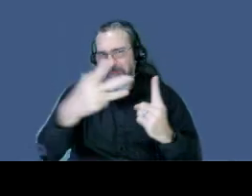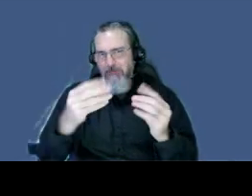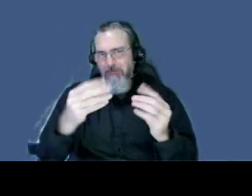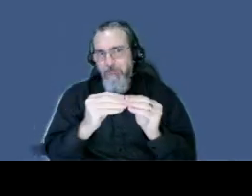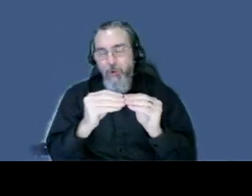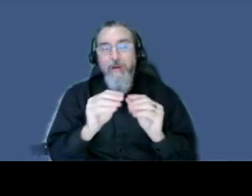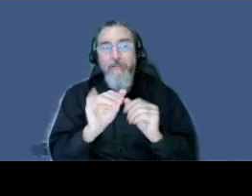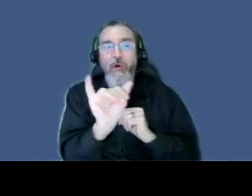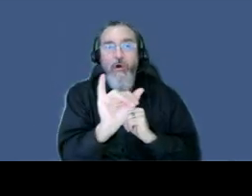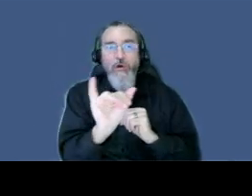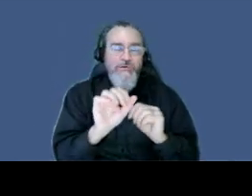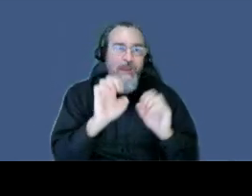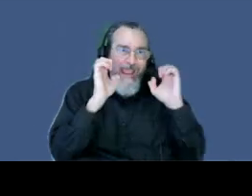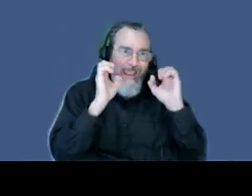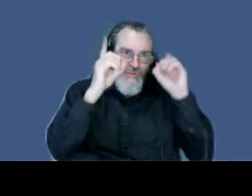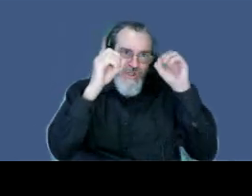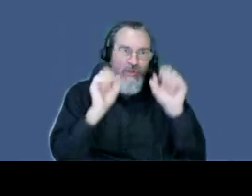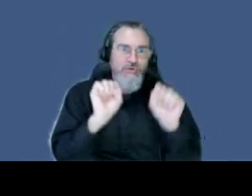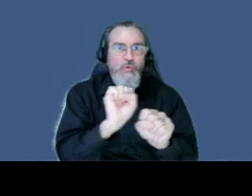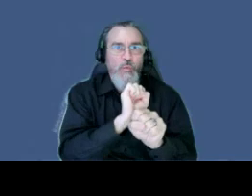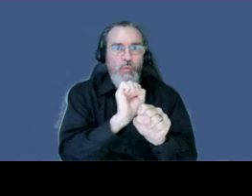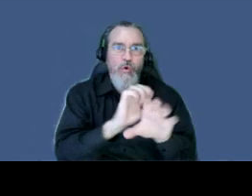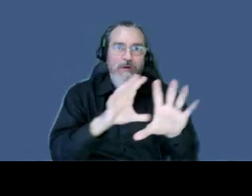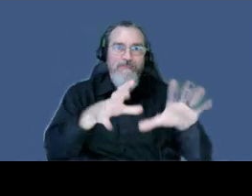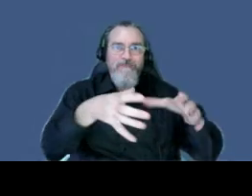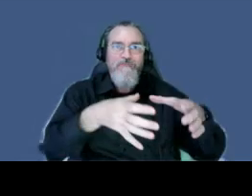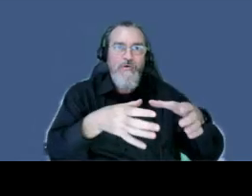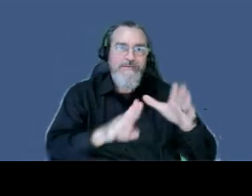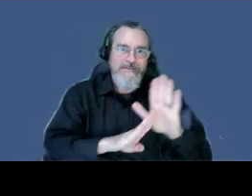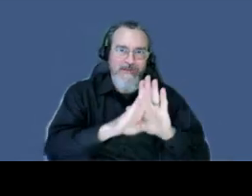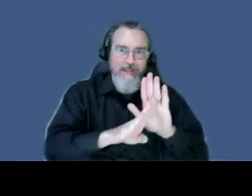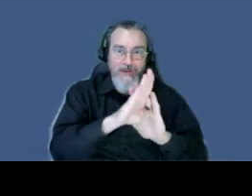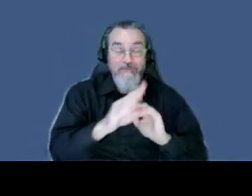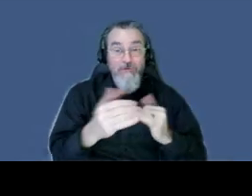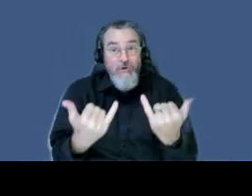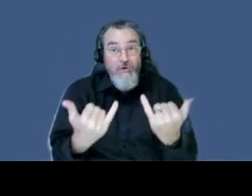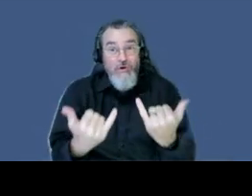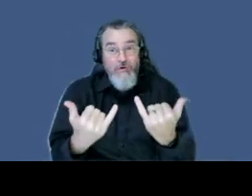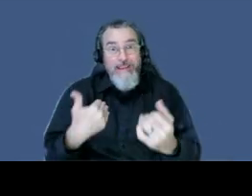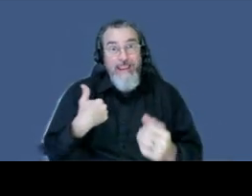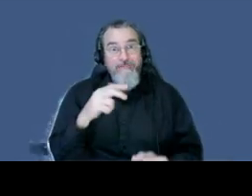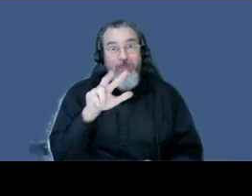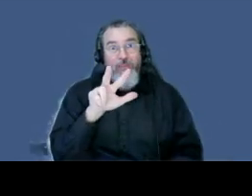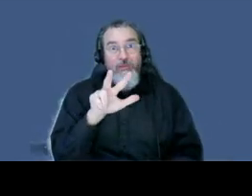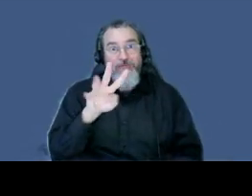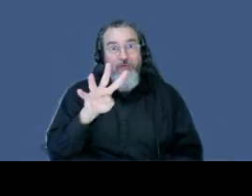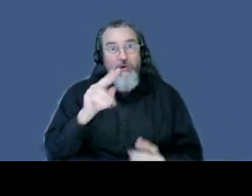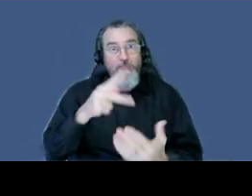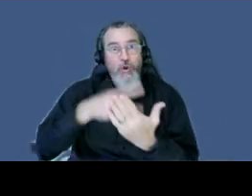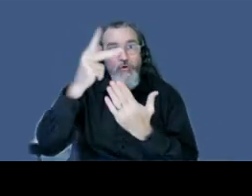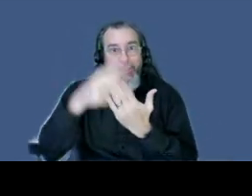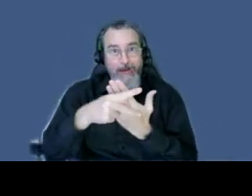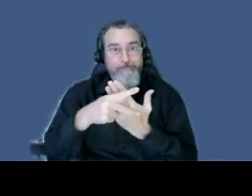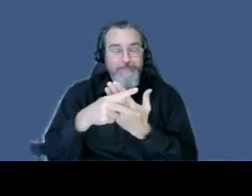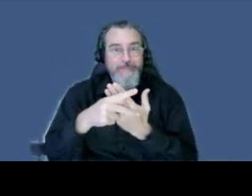workforce development. We currently have 34 programs in our network. If you go to the next slide, please.